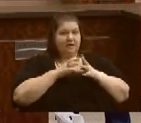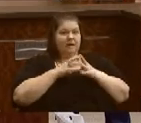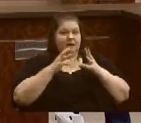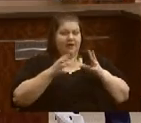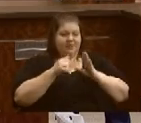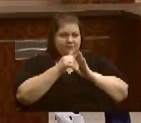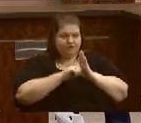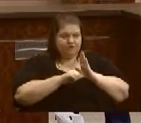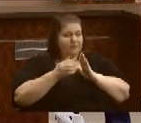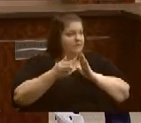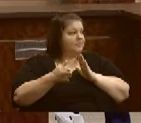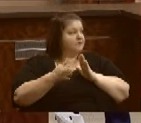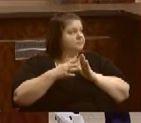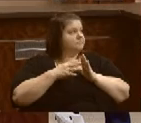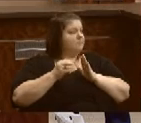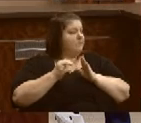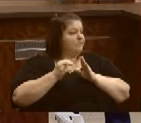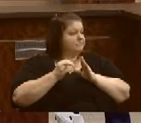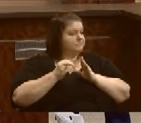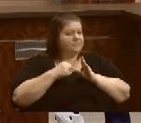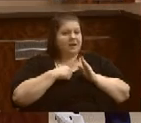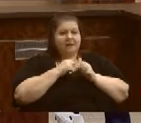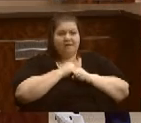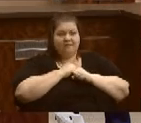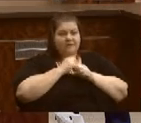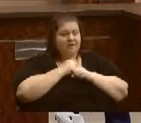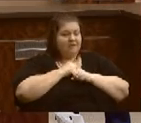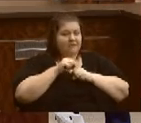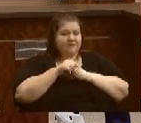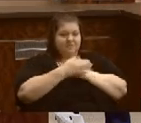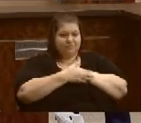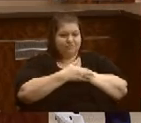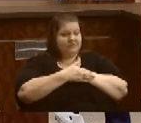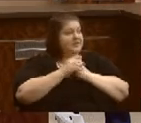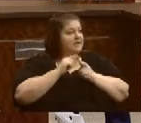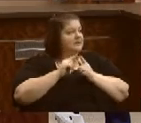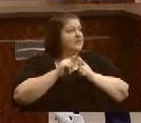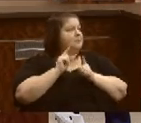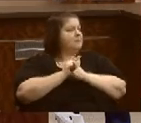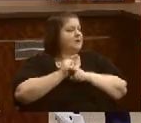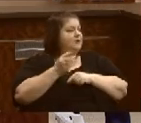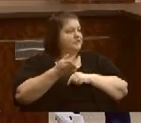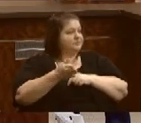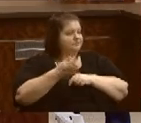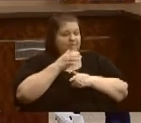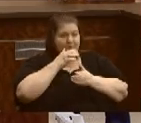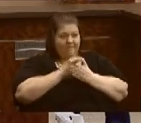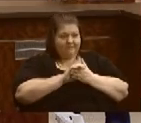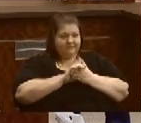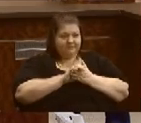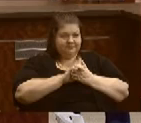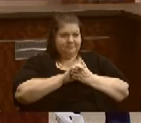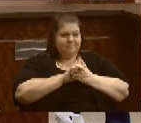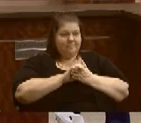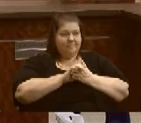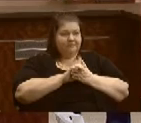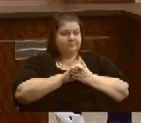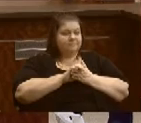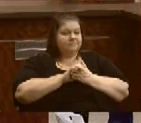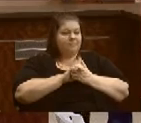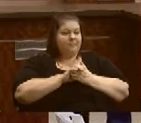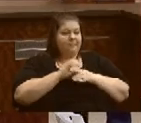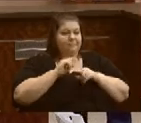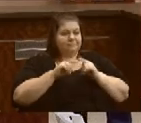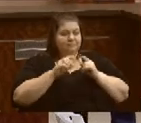and I loved this country. And then I met her, I was doing my internship because she came